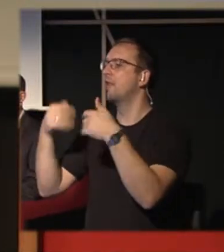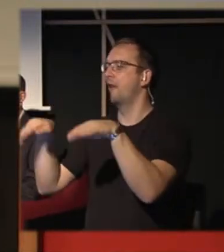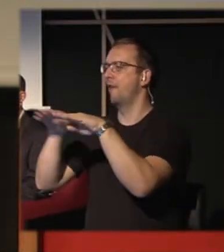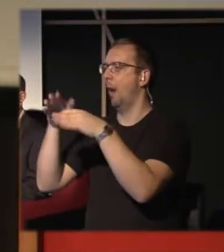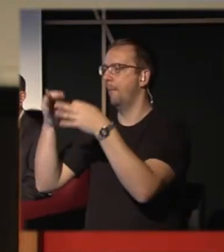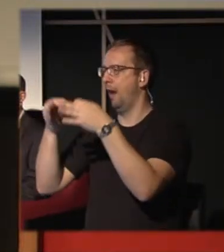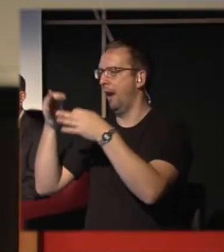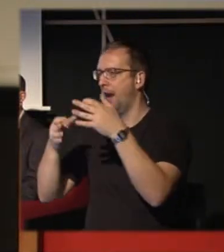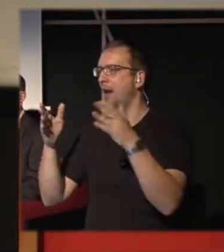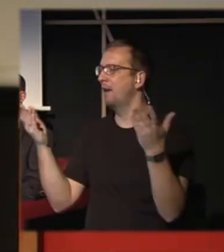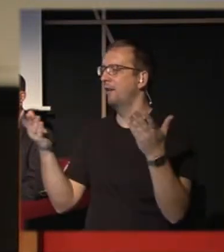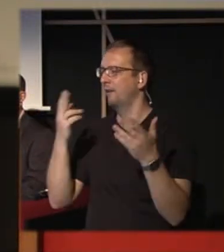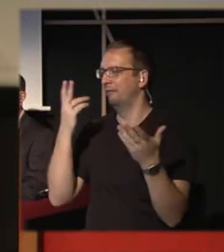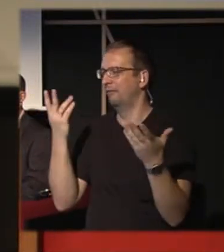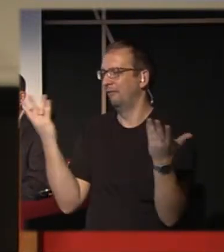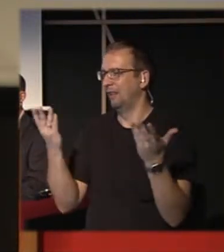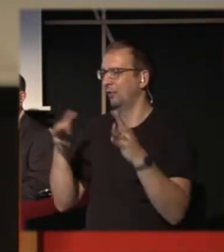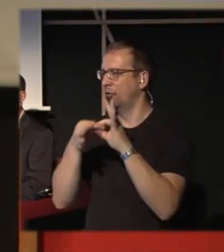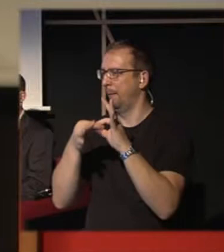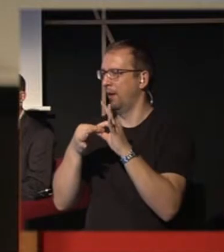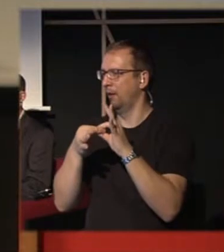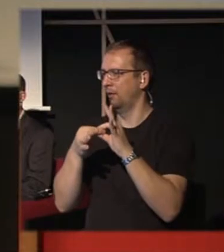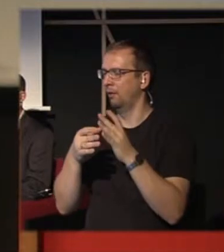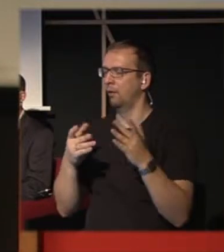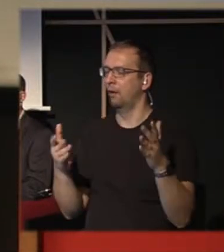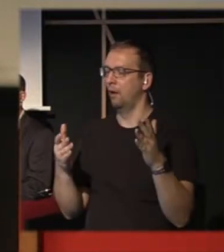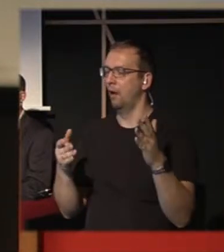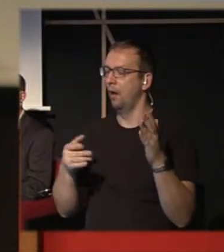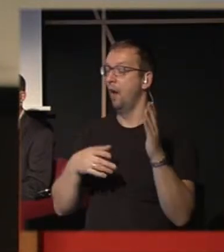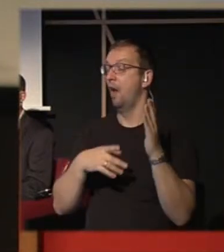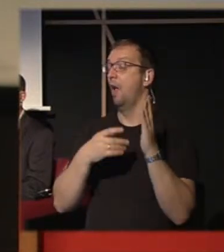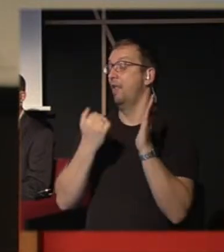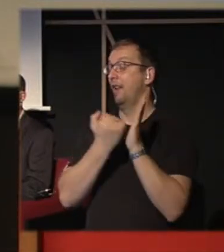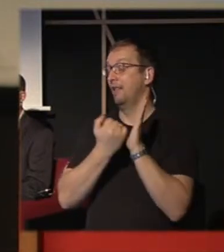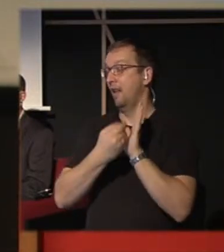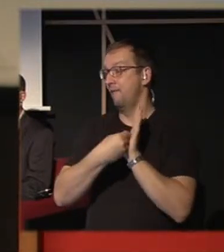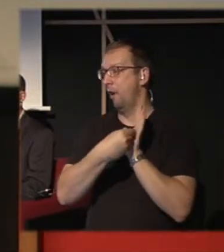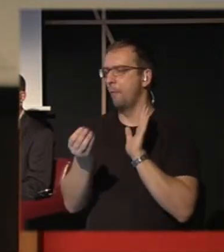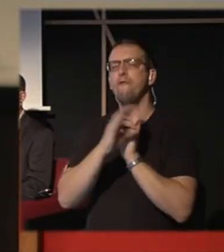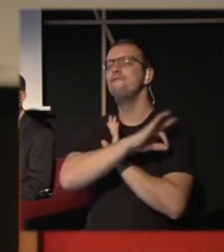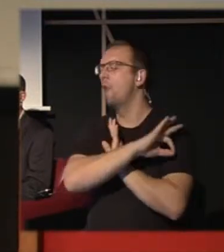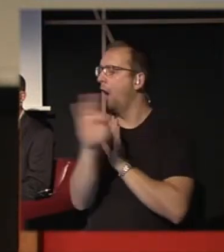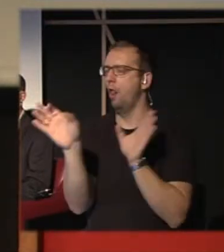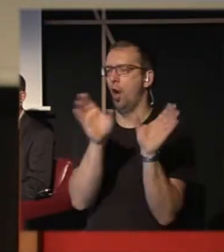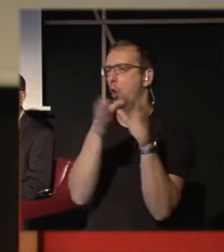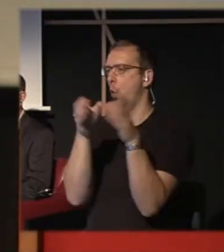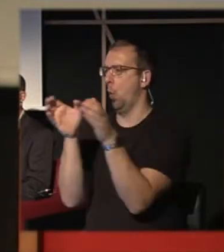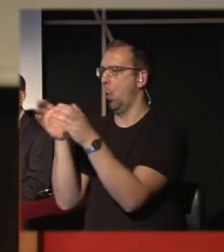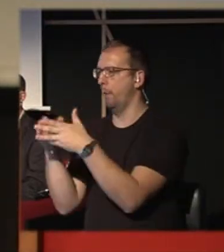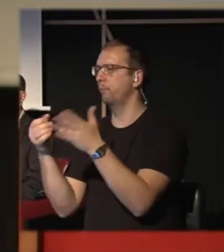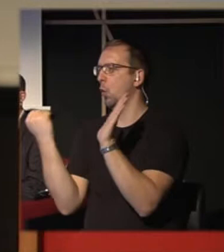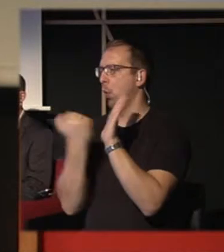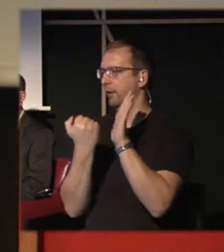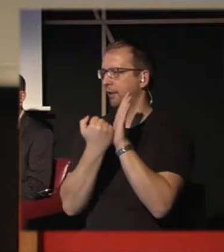additional financial rules. And the criteria I was mentioning is based on 5 pillars: sporting, personal,